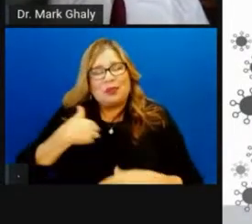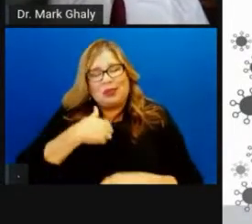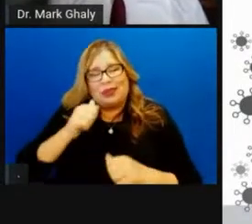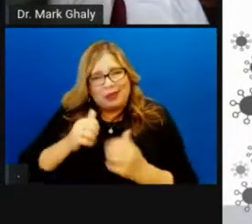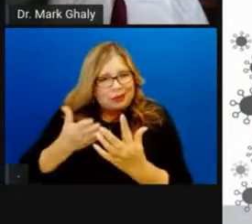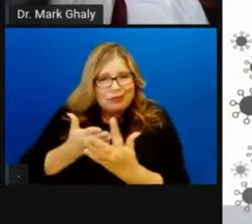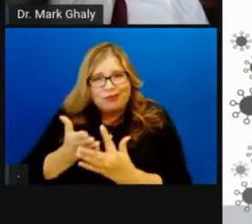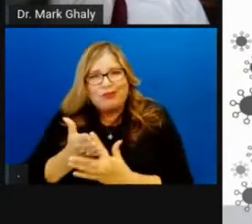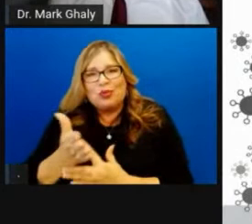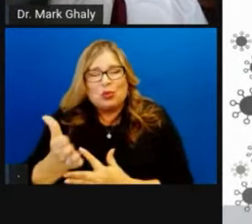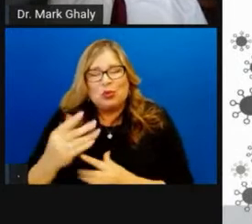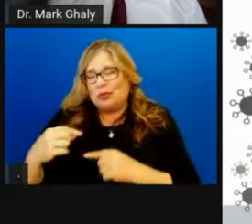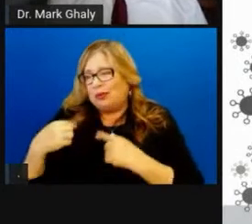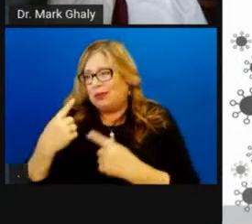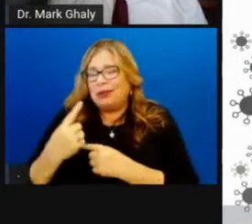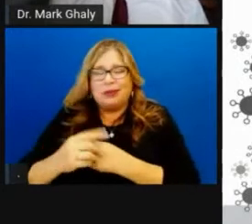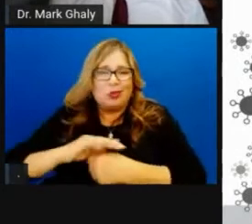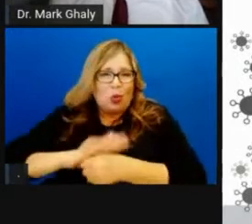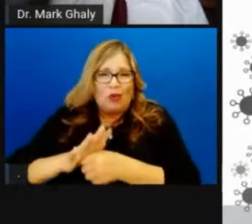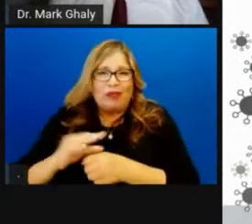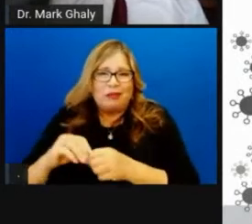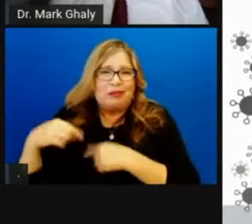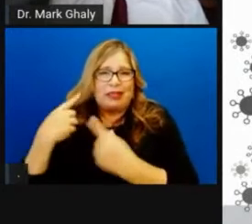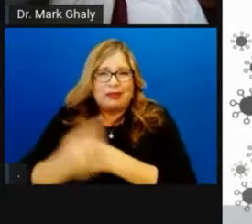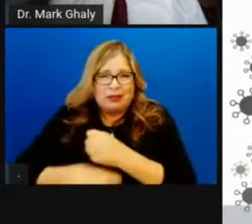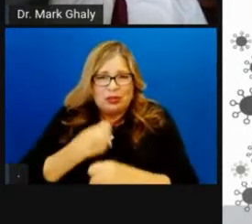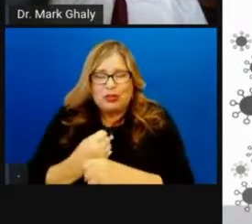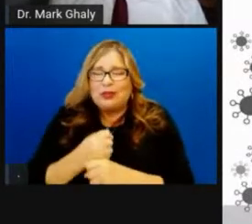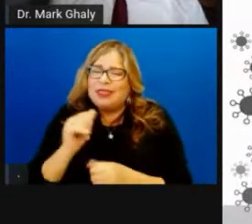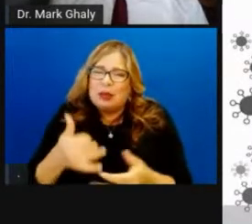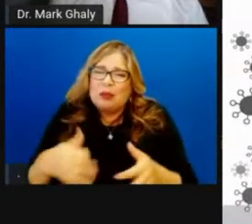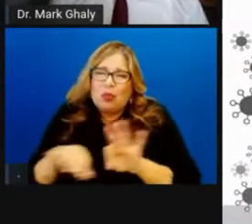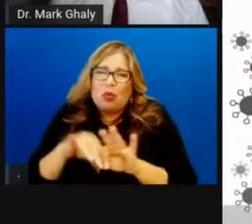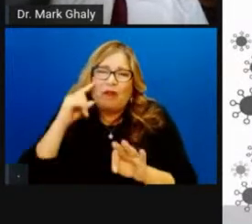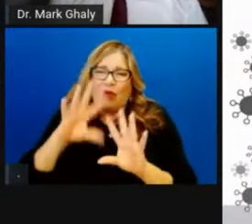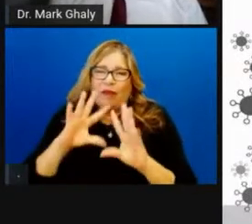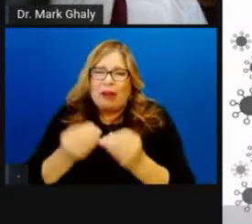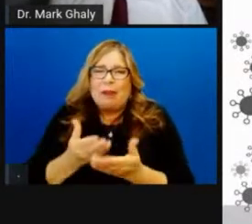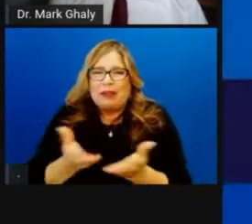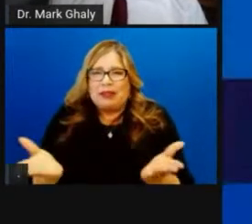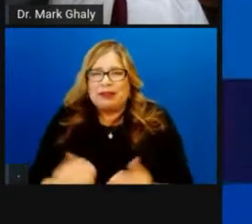to families, the outcomes that we've experienced throughout. Next slide.